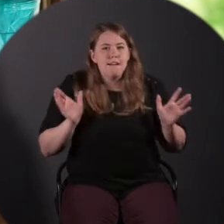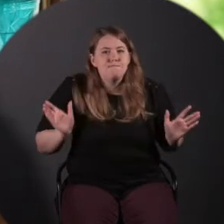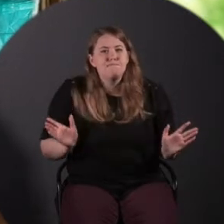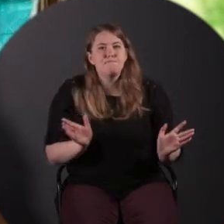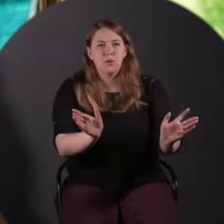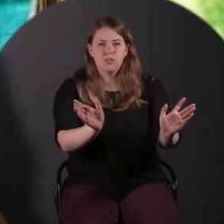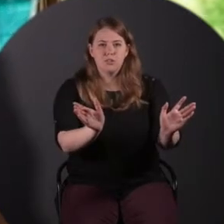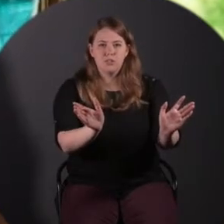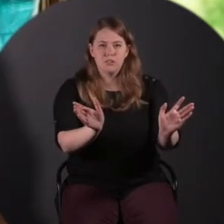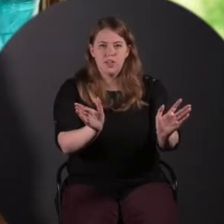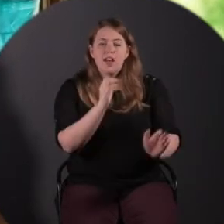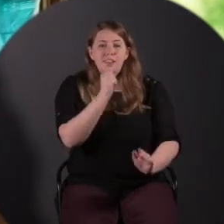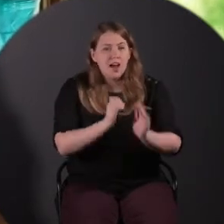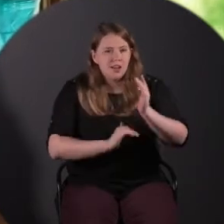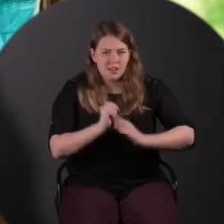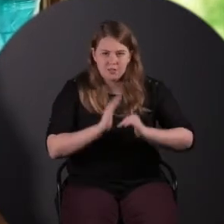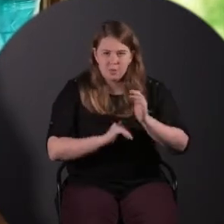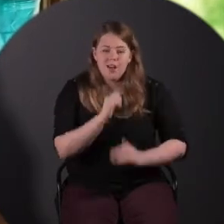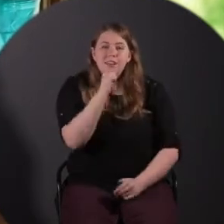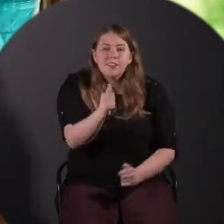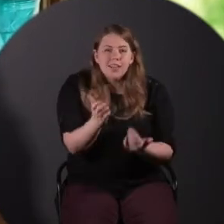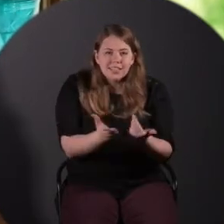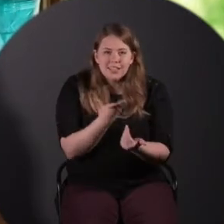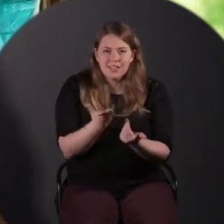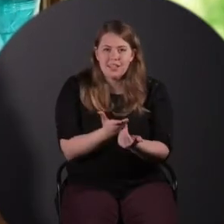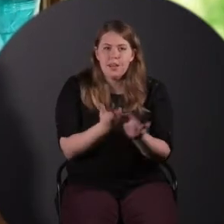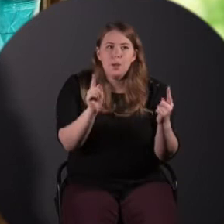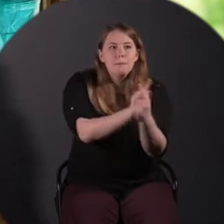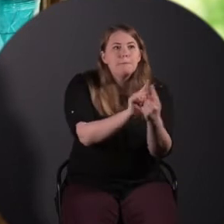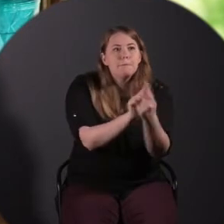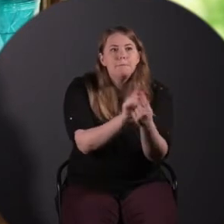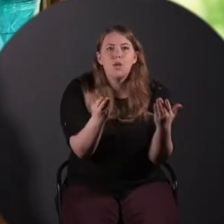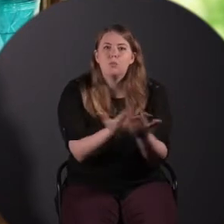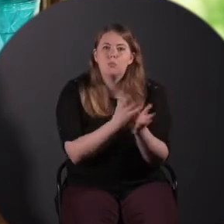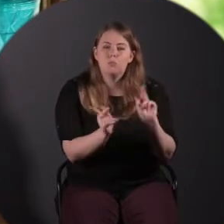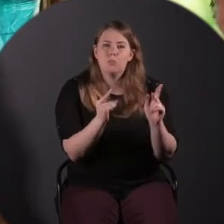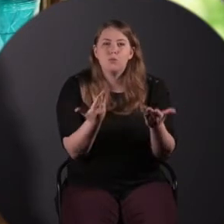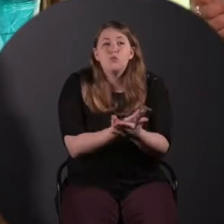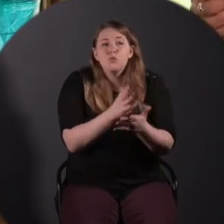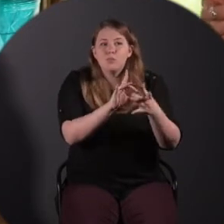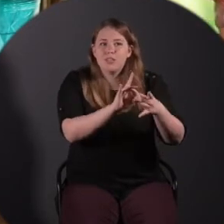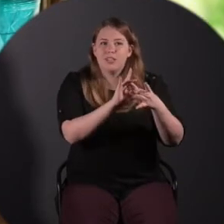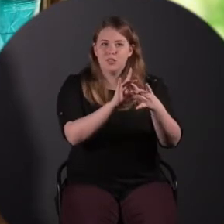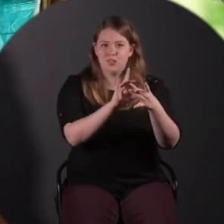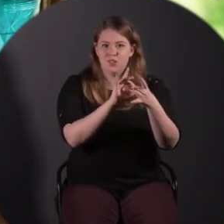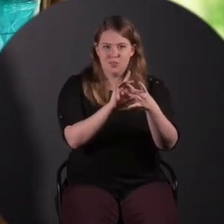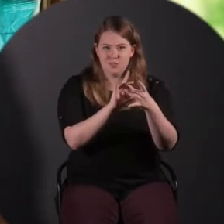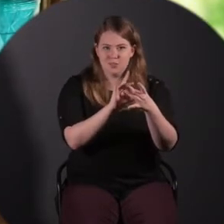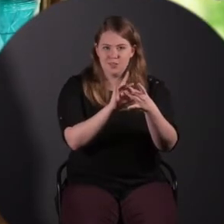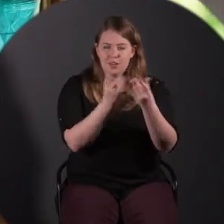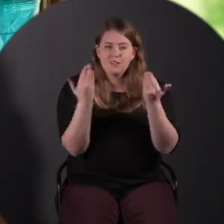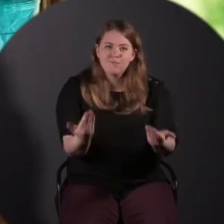of safety and ease. And he says, go meet new people, make new relationships, live out my command to